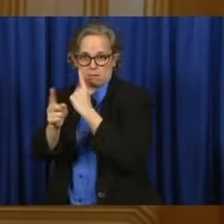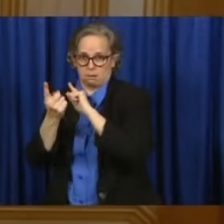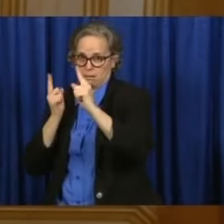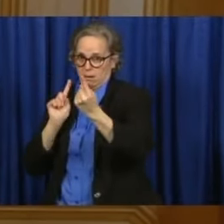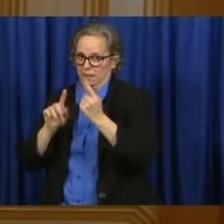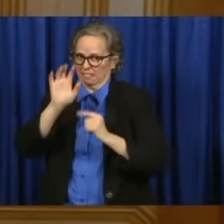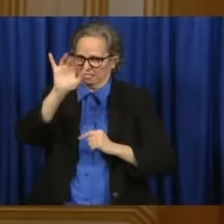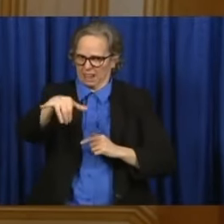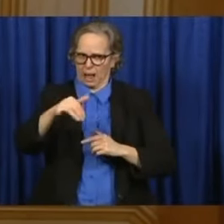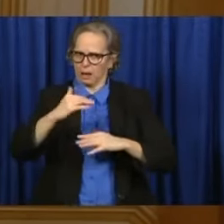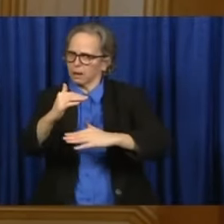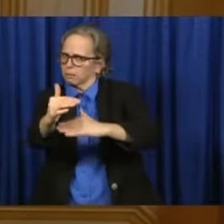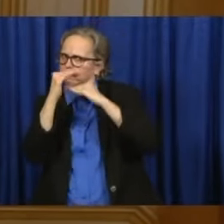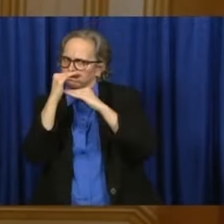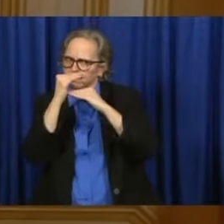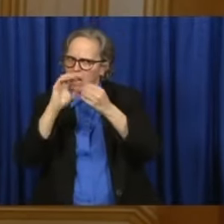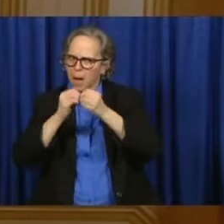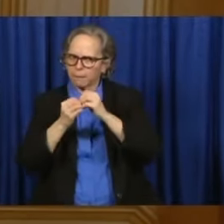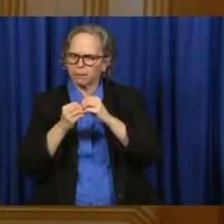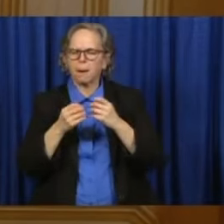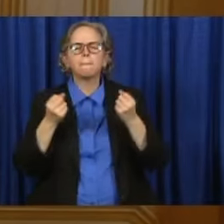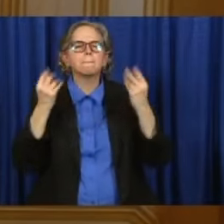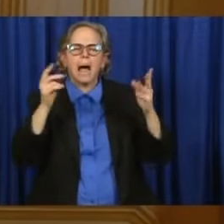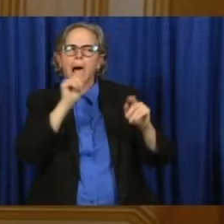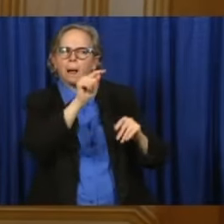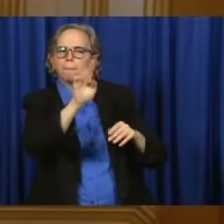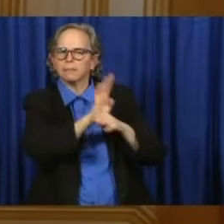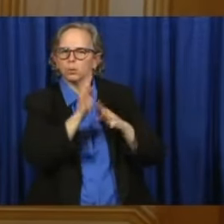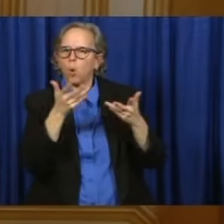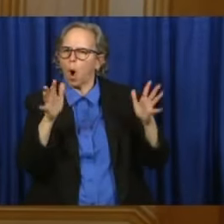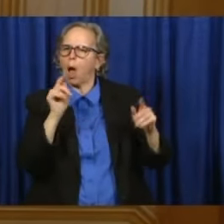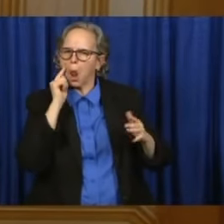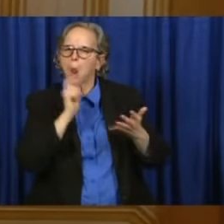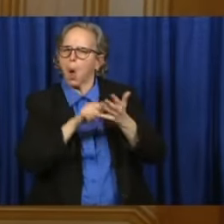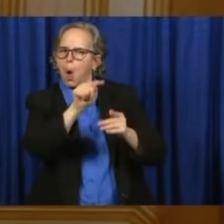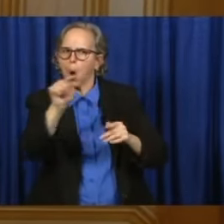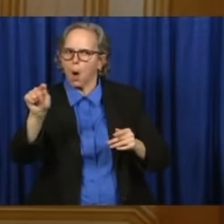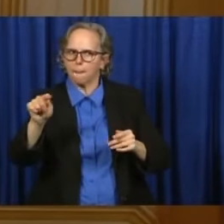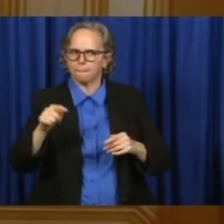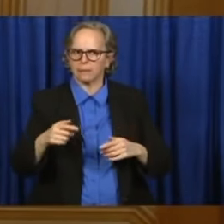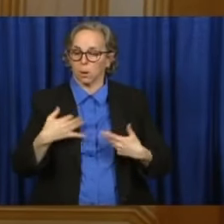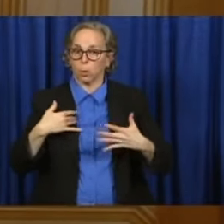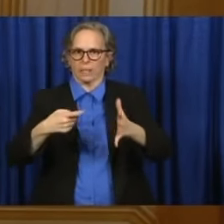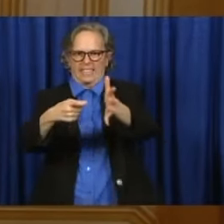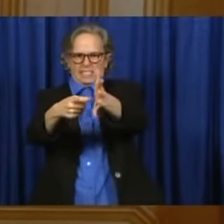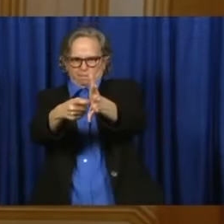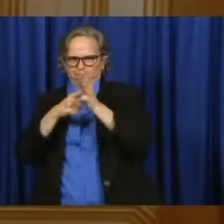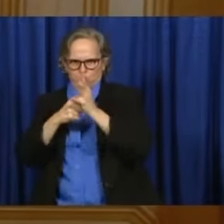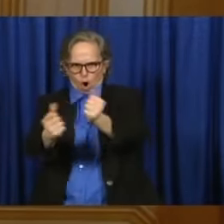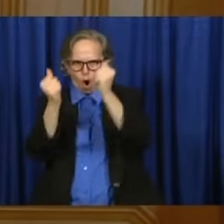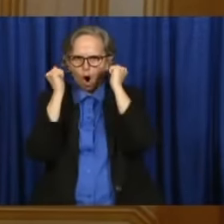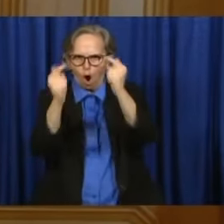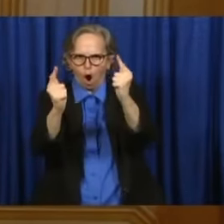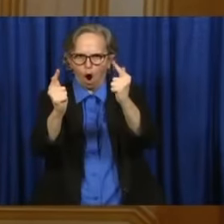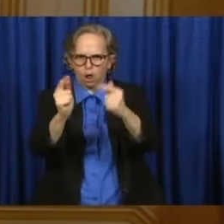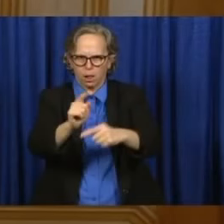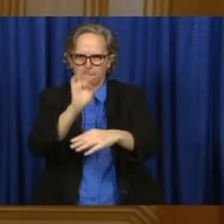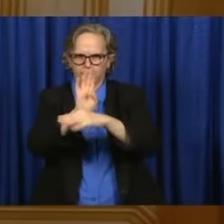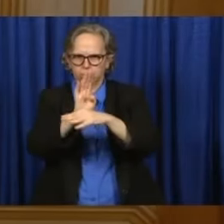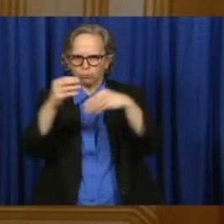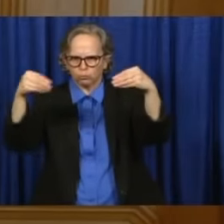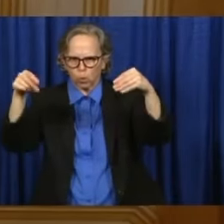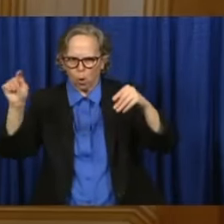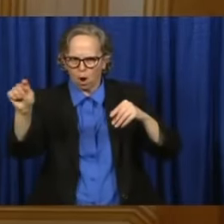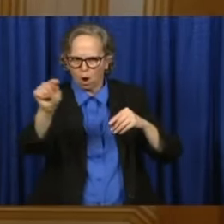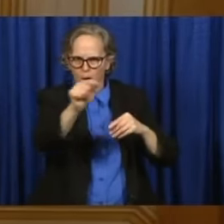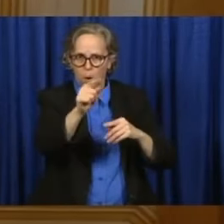already doing this. They let people in when they think it is safe enough and it does not shove people together.